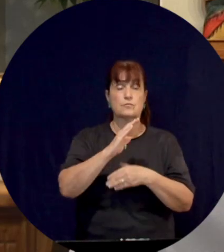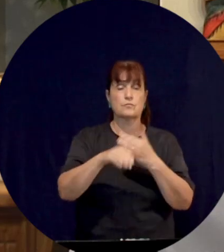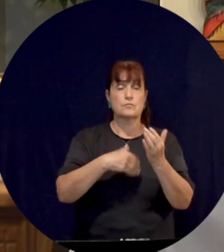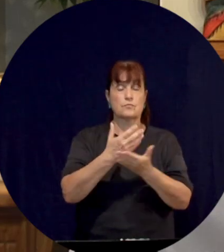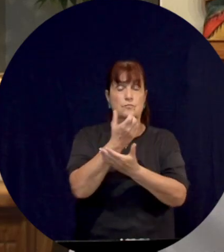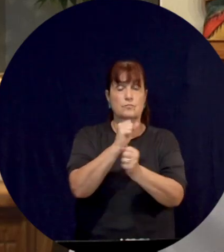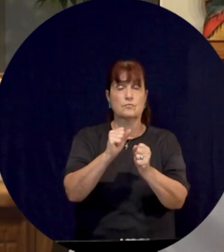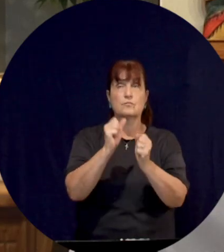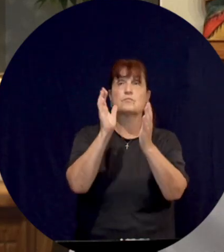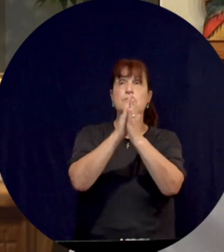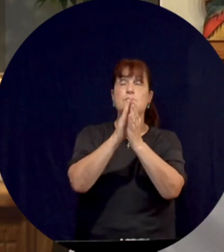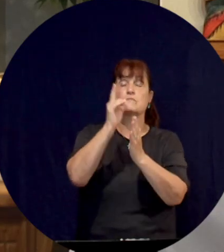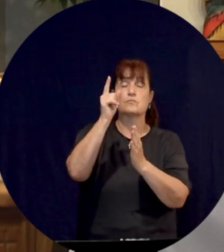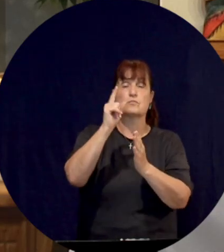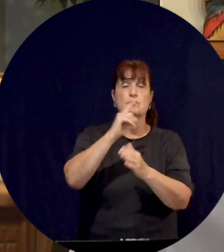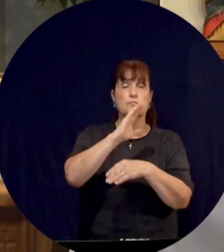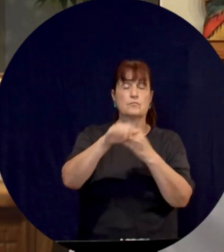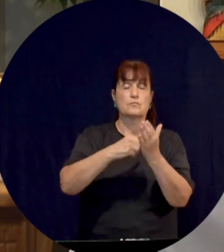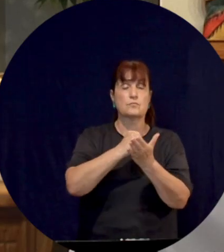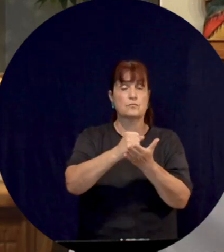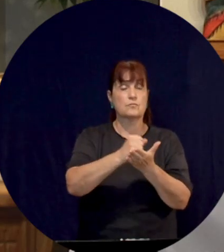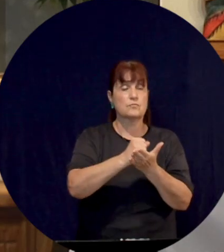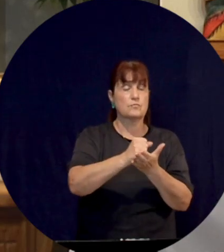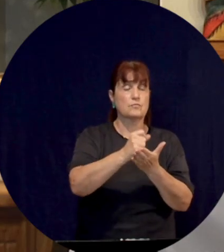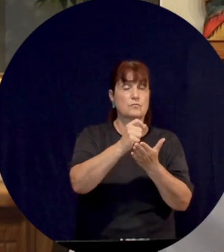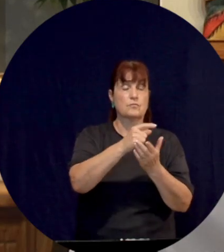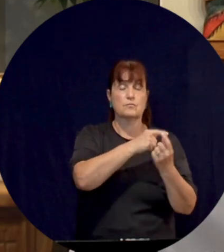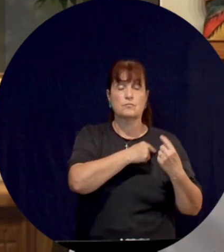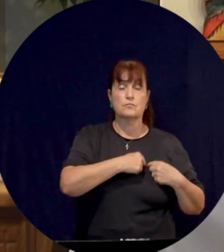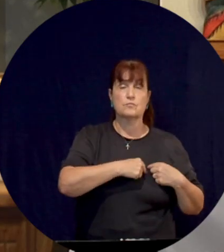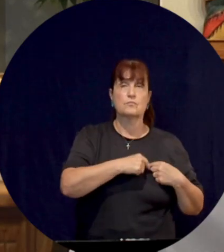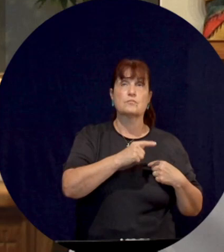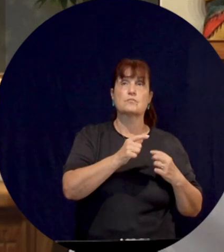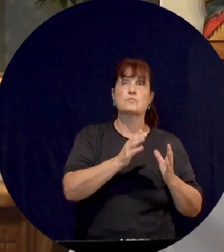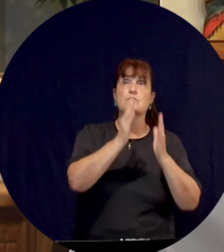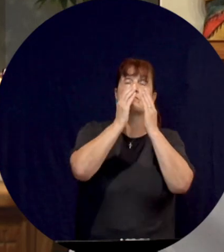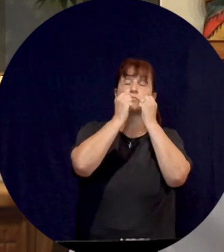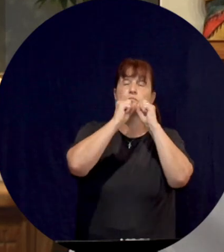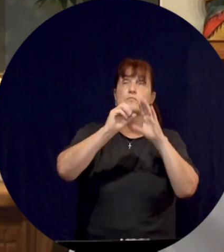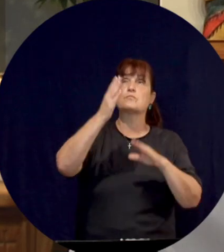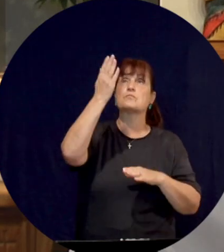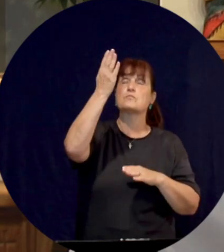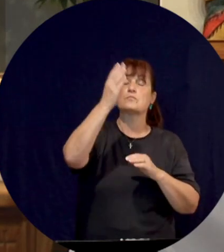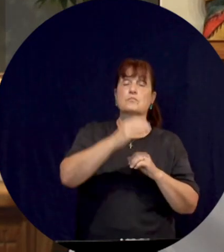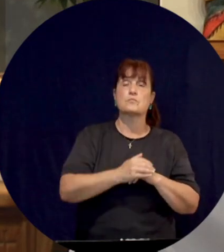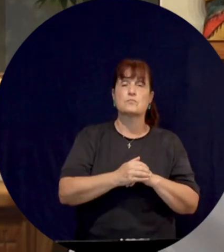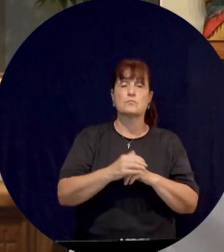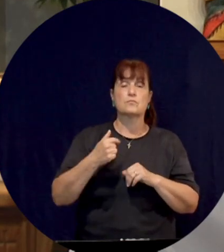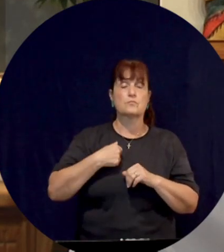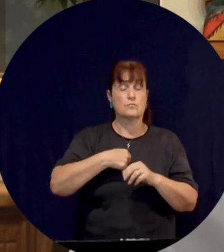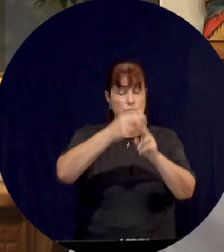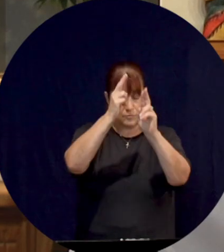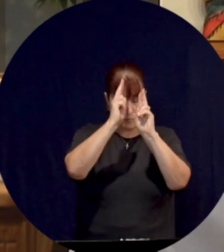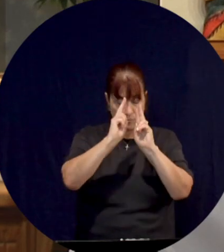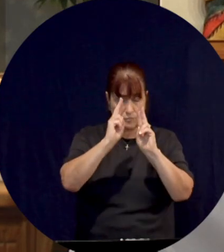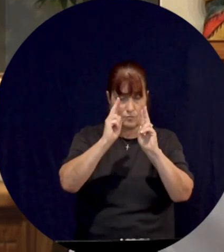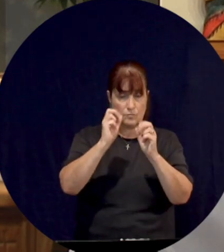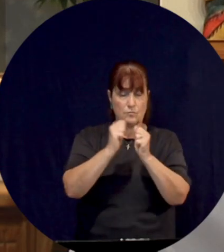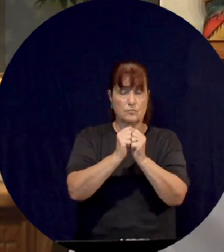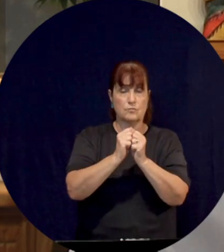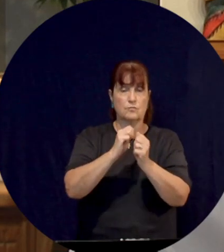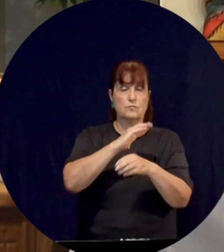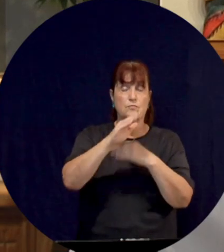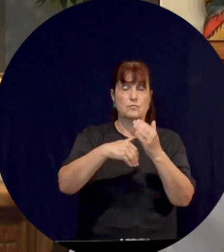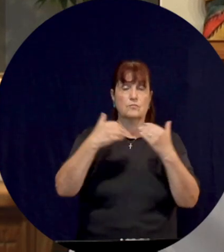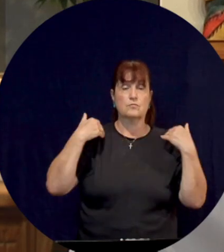praise you, and that all your saints with one heart bless you. Therefore, we too extol you with all the angels and